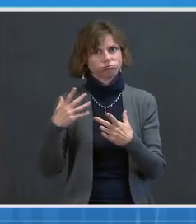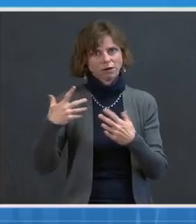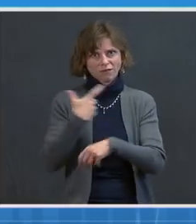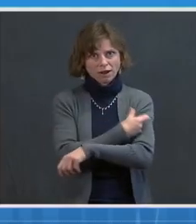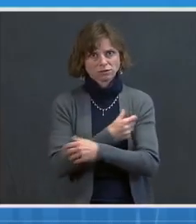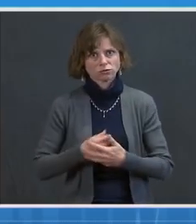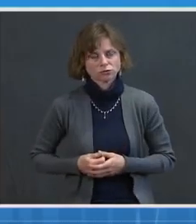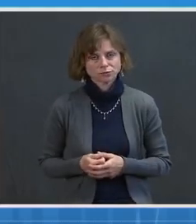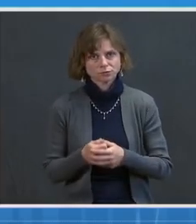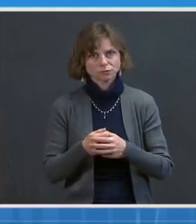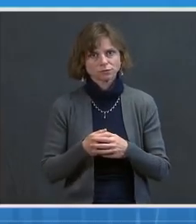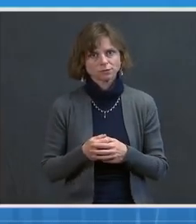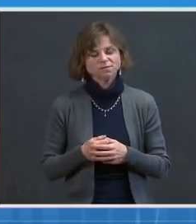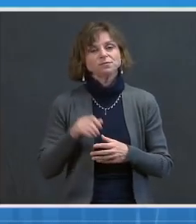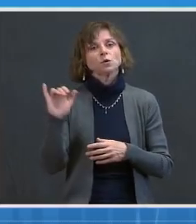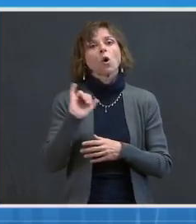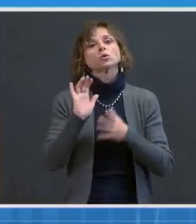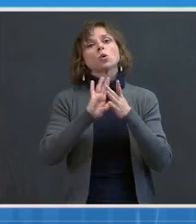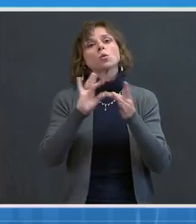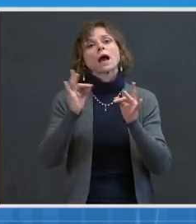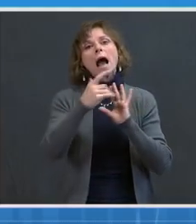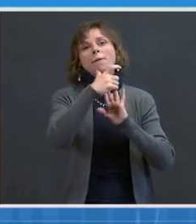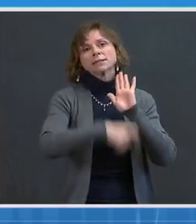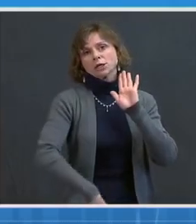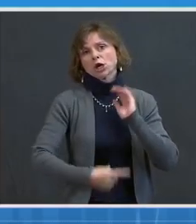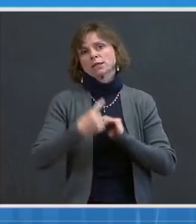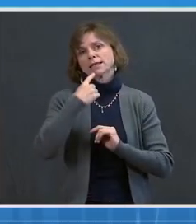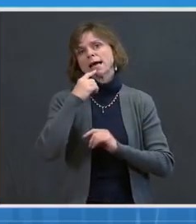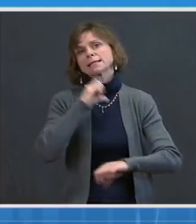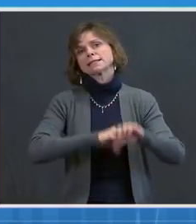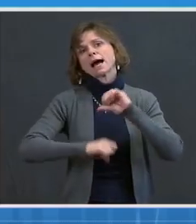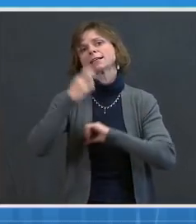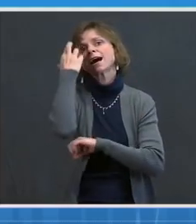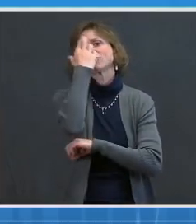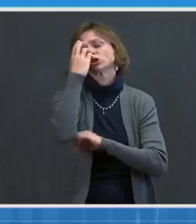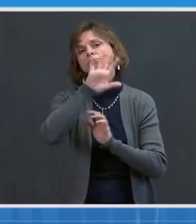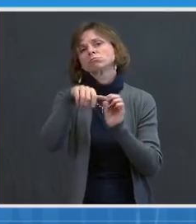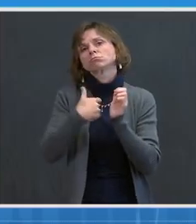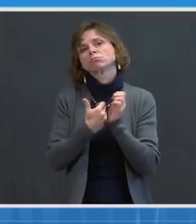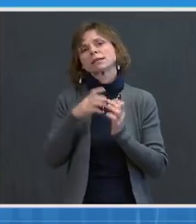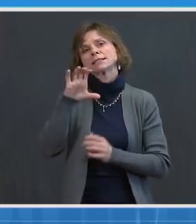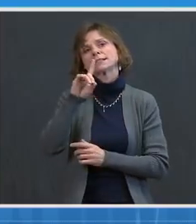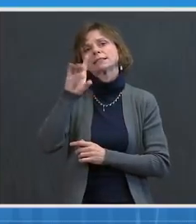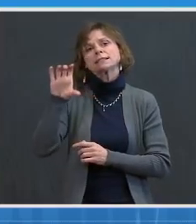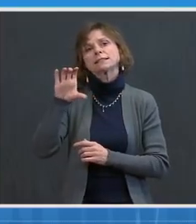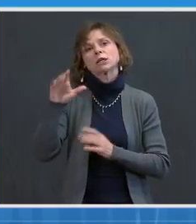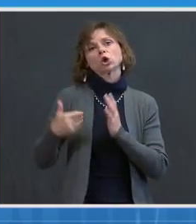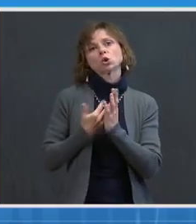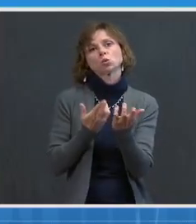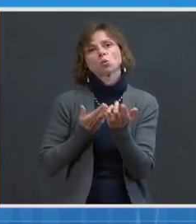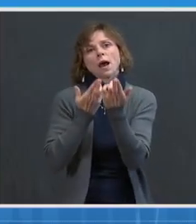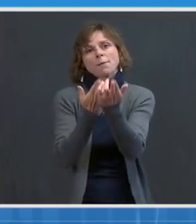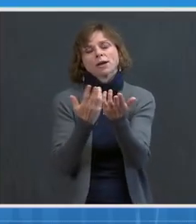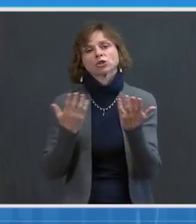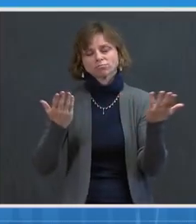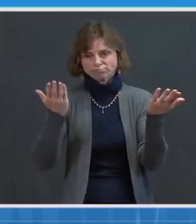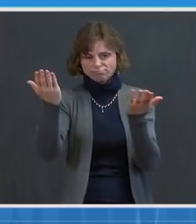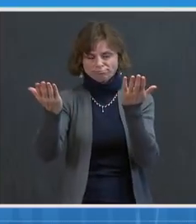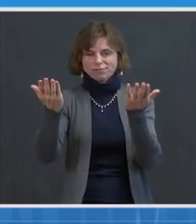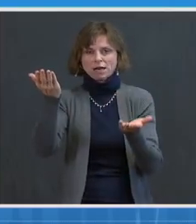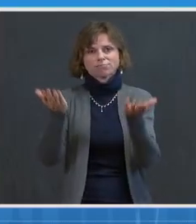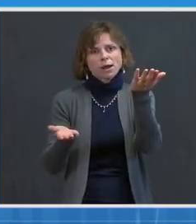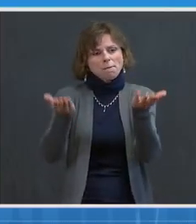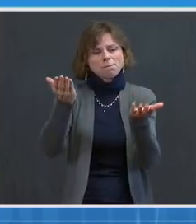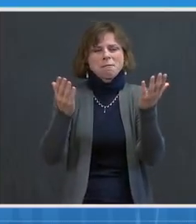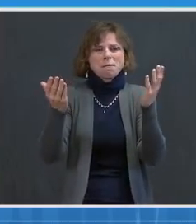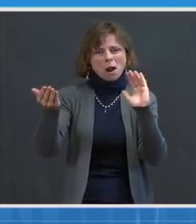includes information about the scientific basis for CDC's new recommendations that balance the risk of fully vaccinated individuals with